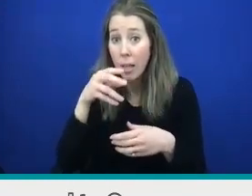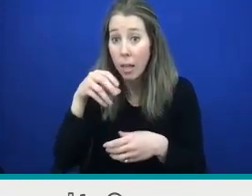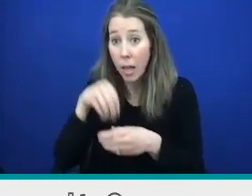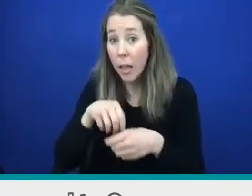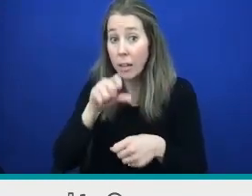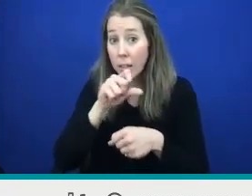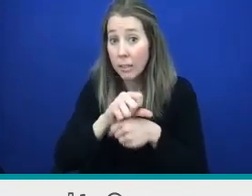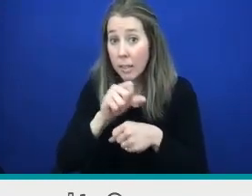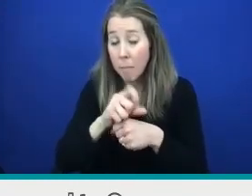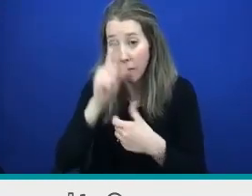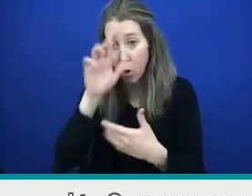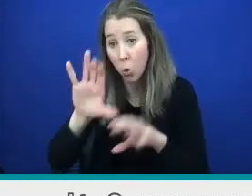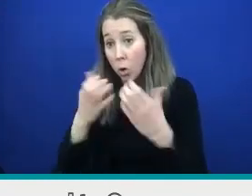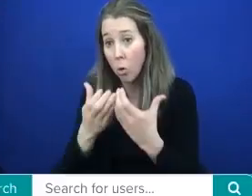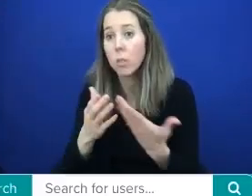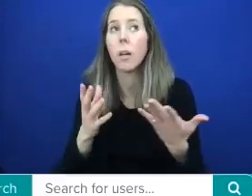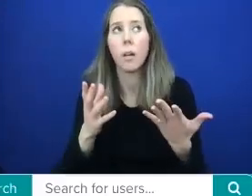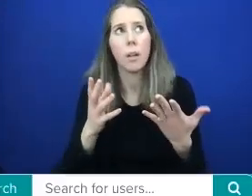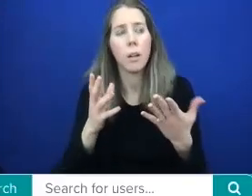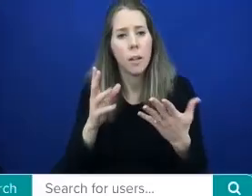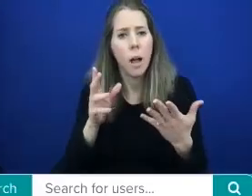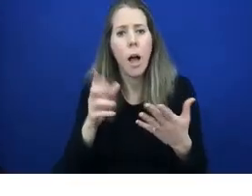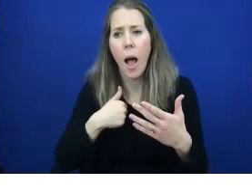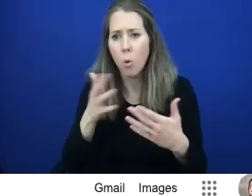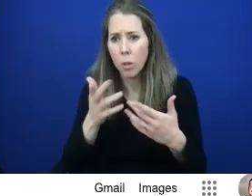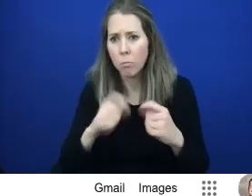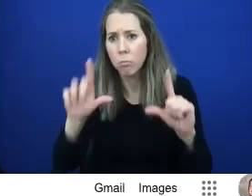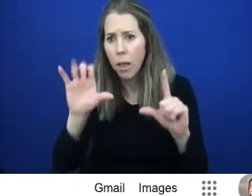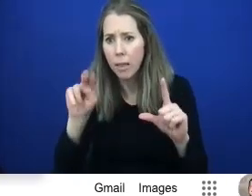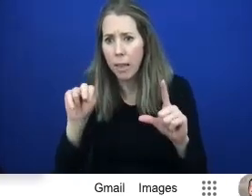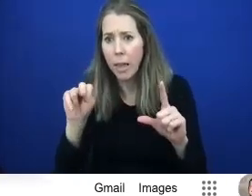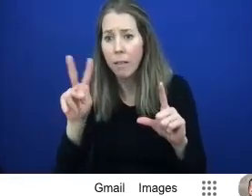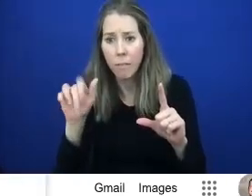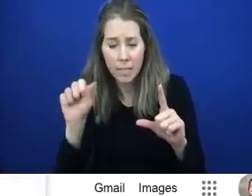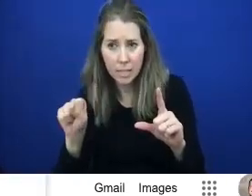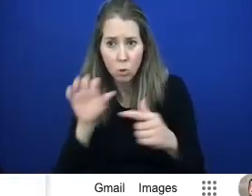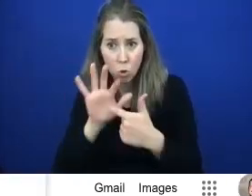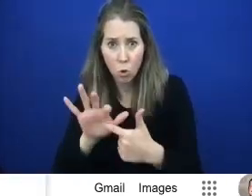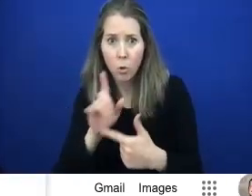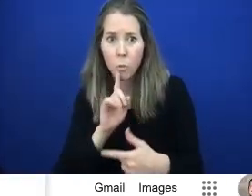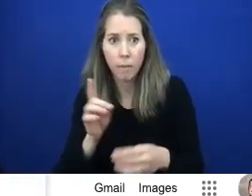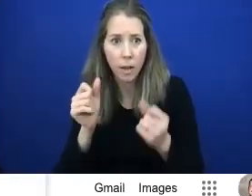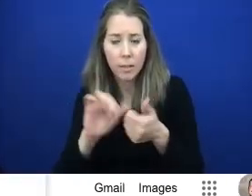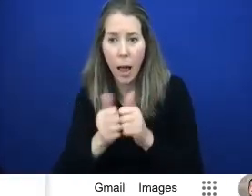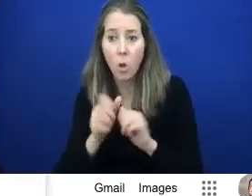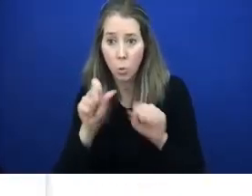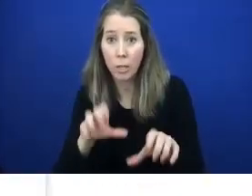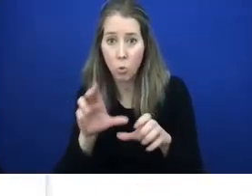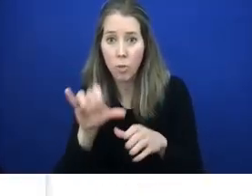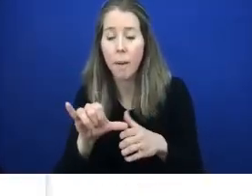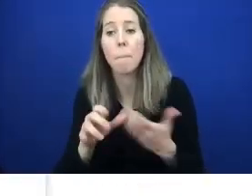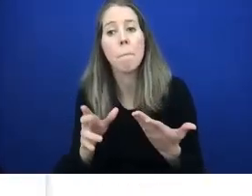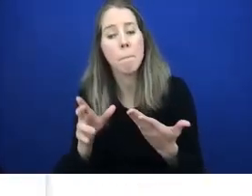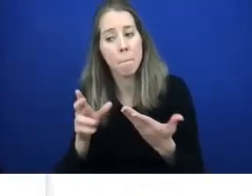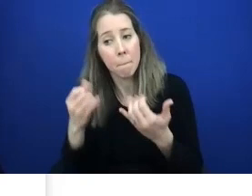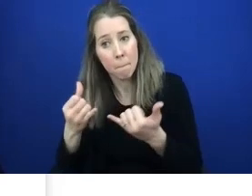within a course. To add, I'll pull up Canvas really quick just to show you how that can be done. Now it does